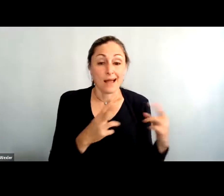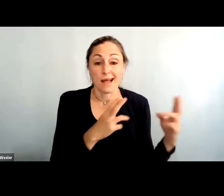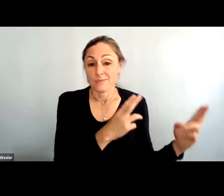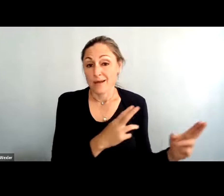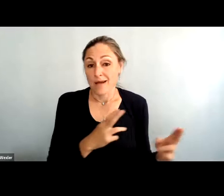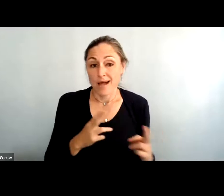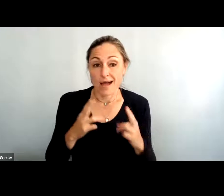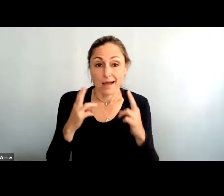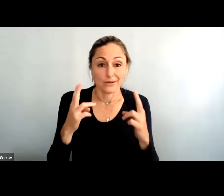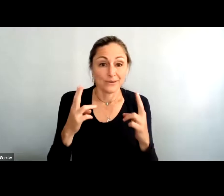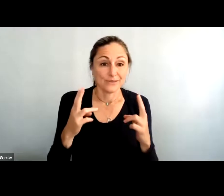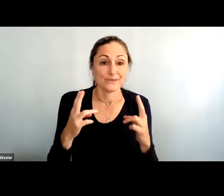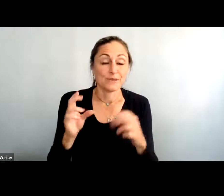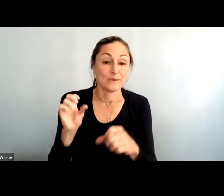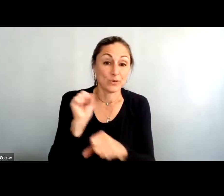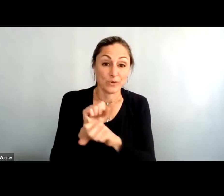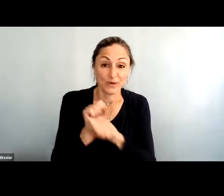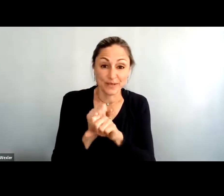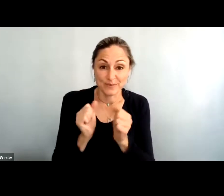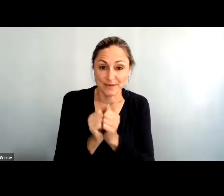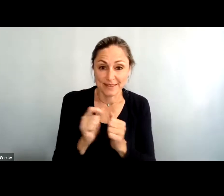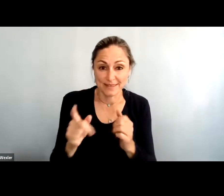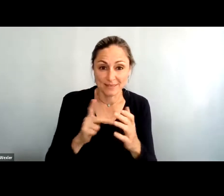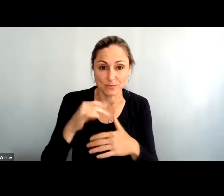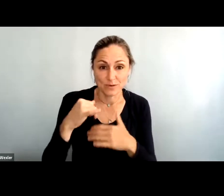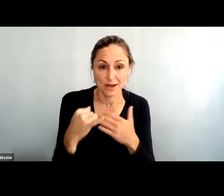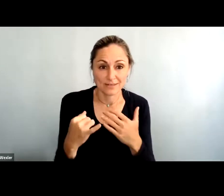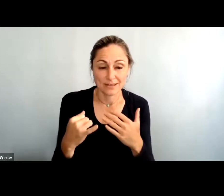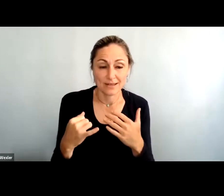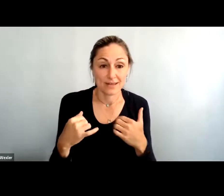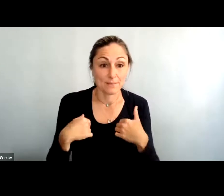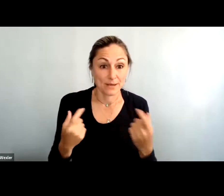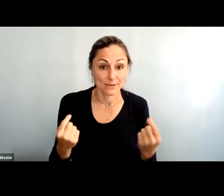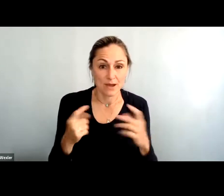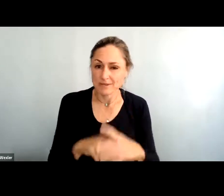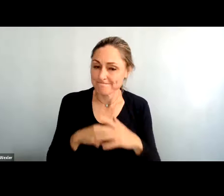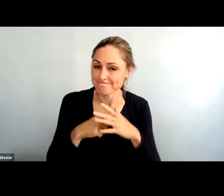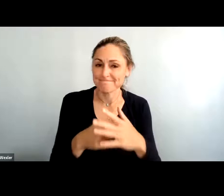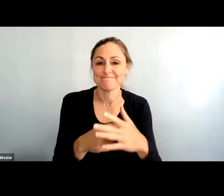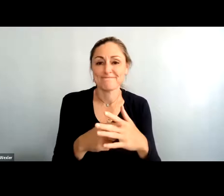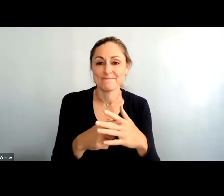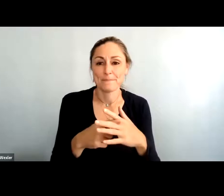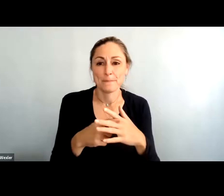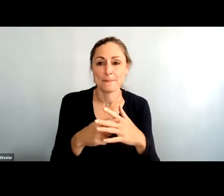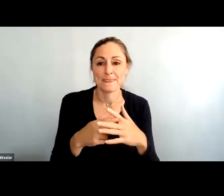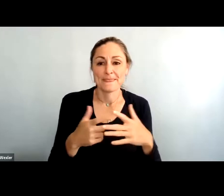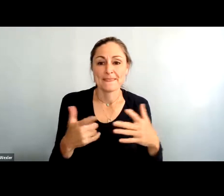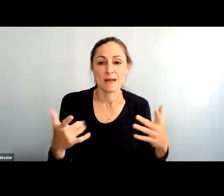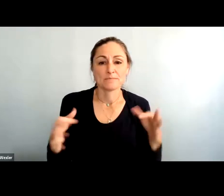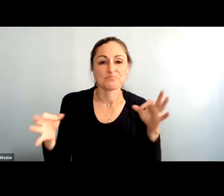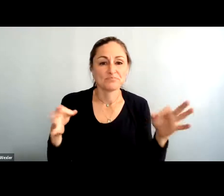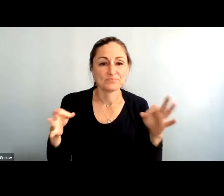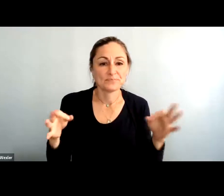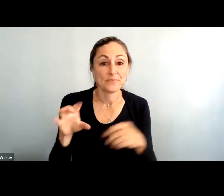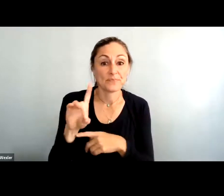been working with this project. I'm going to kick off very quickly by telling you what